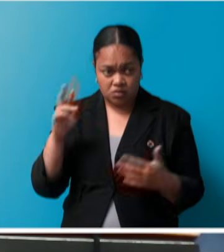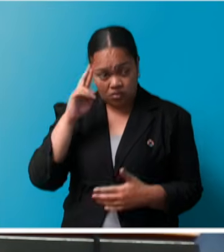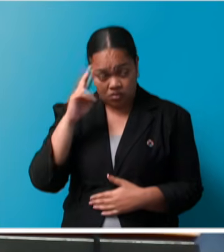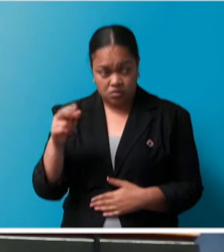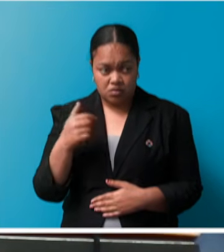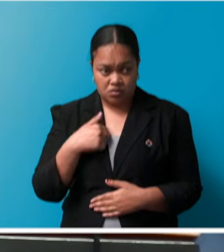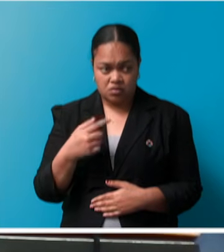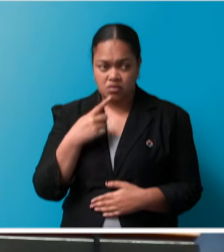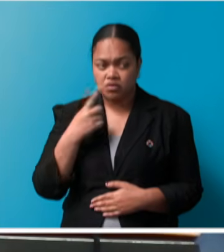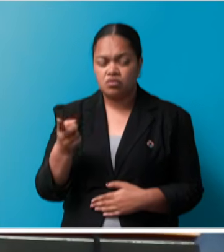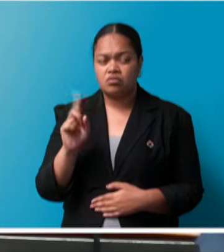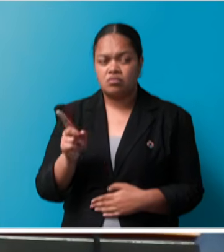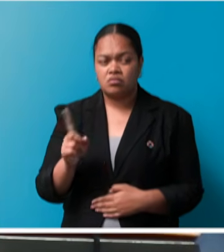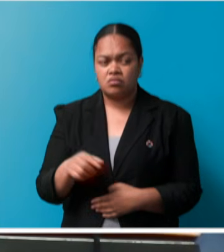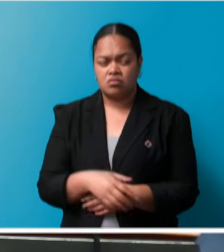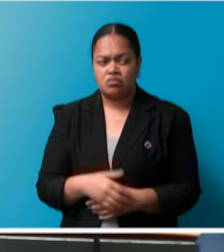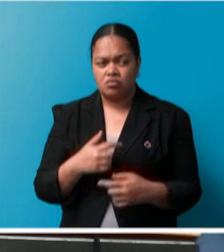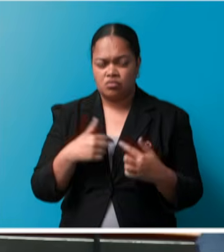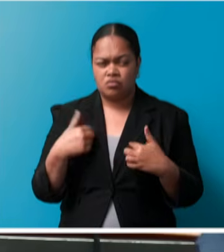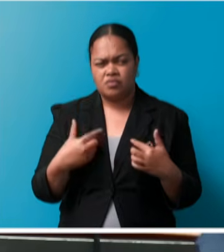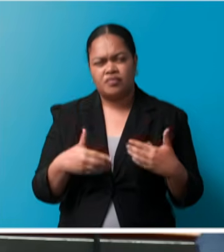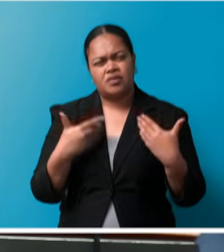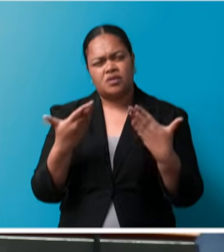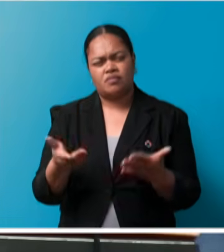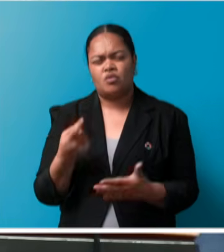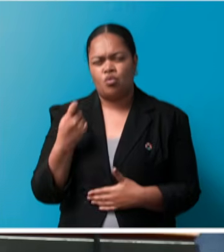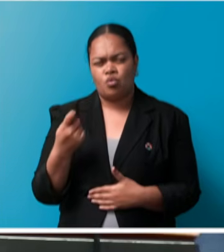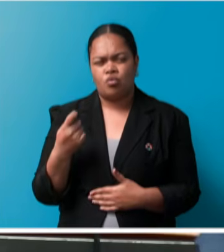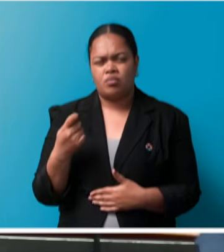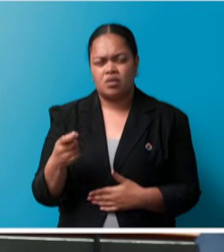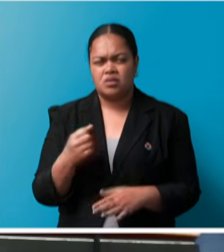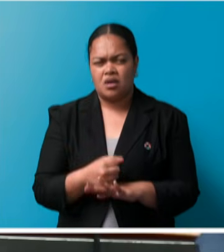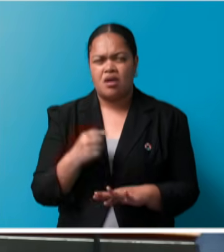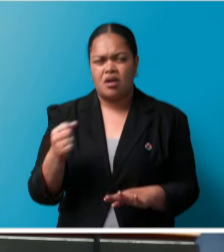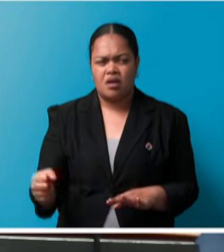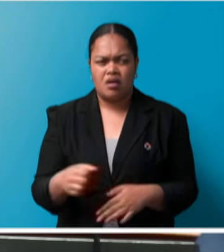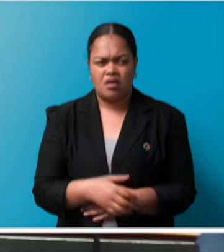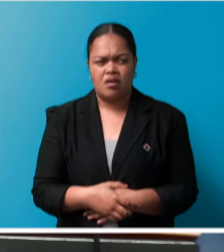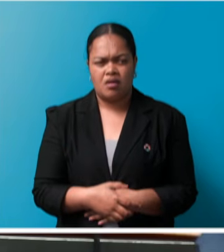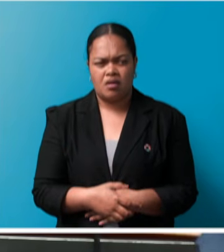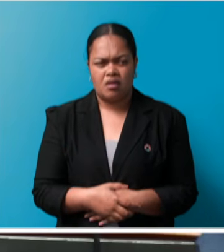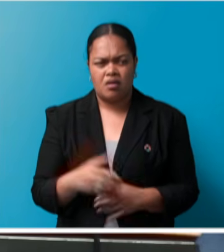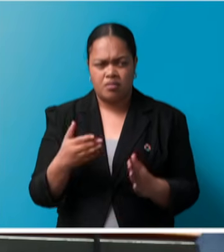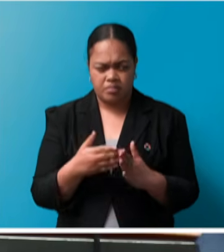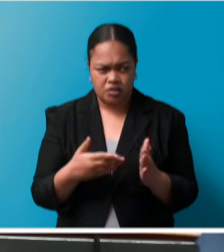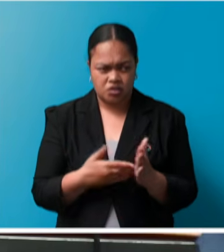tell you what. We have given almost through the government budget